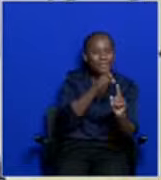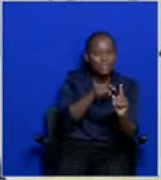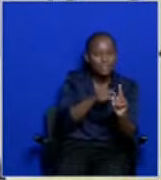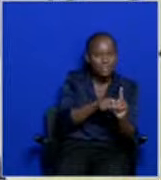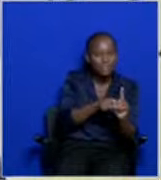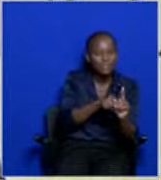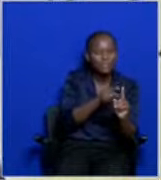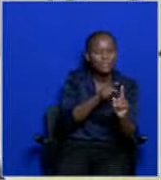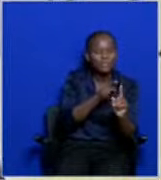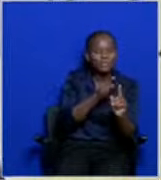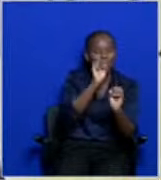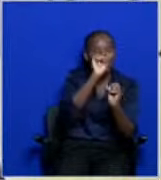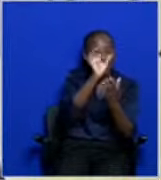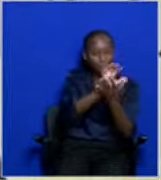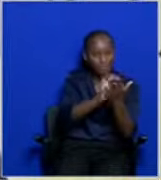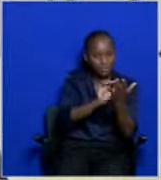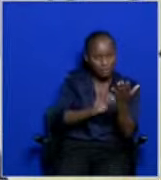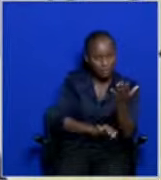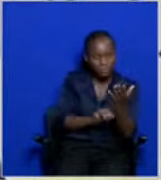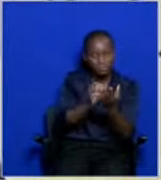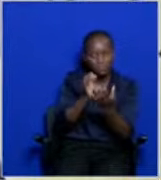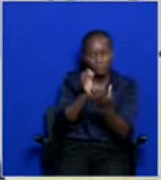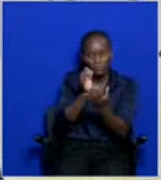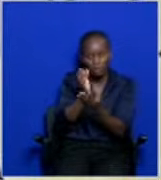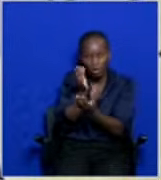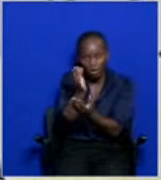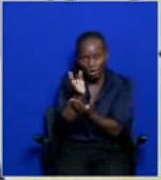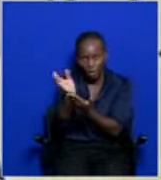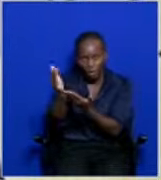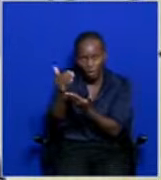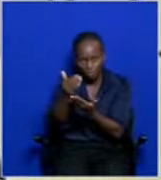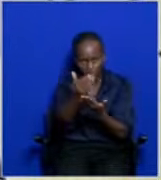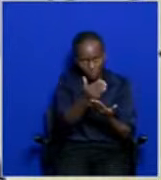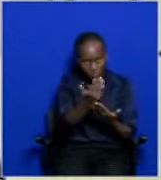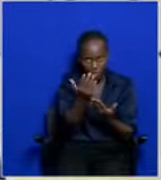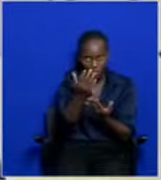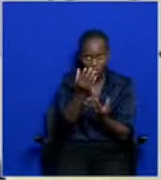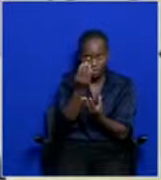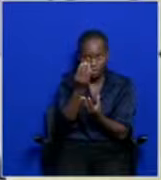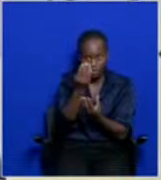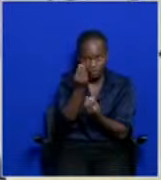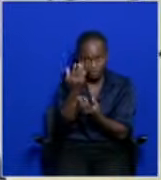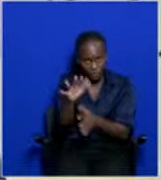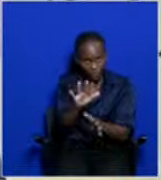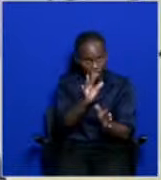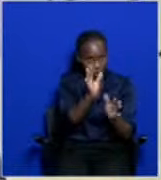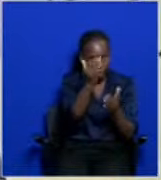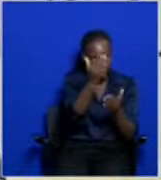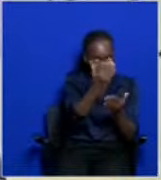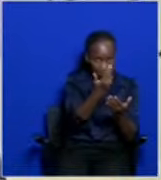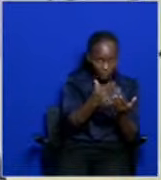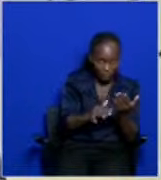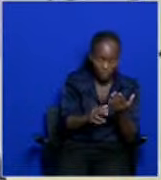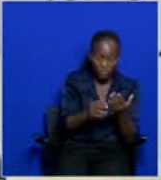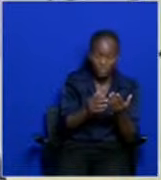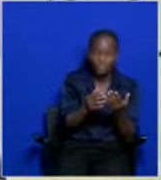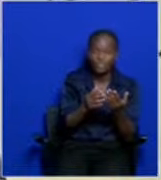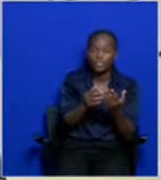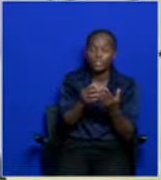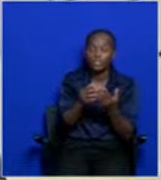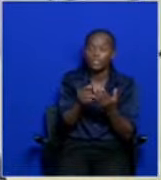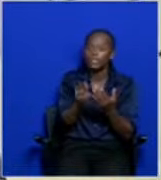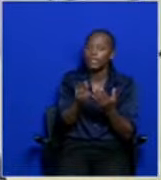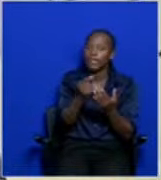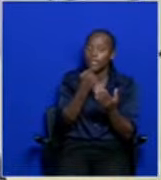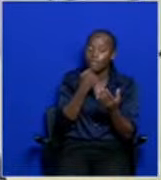Brigadier Julius Mkwanazi, I filed both reports, DPP and EMPD, because my investigation will be